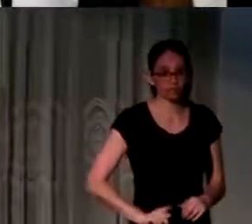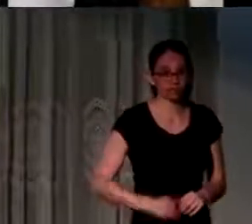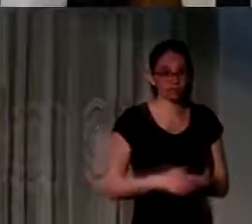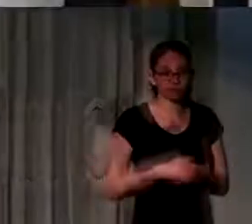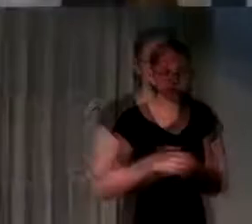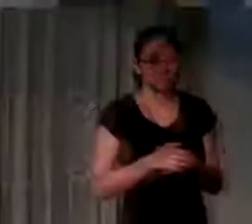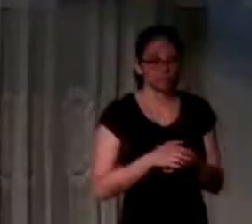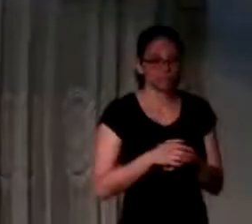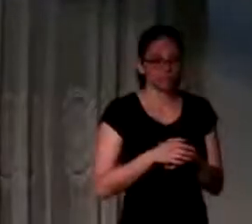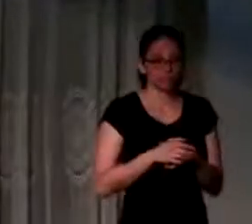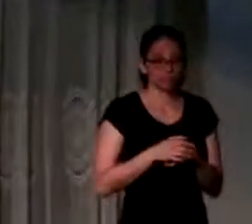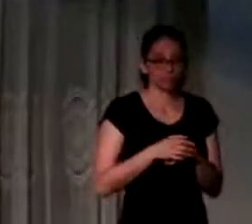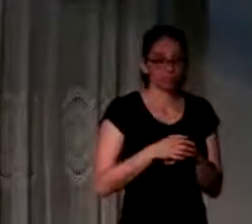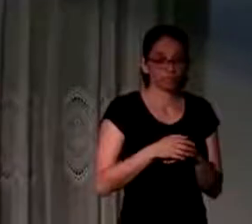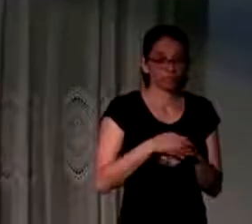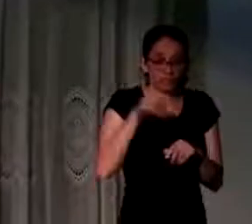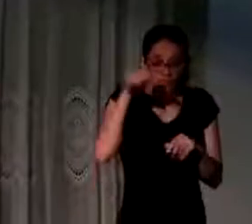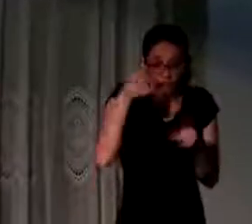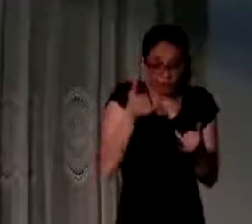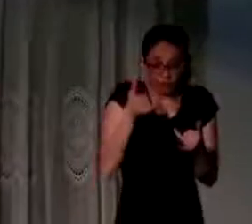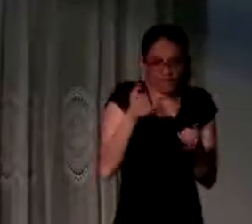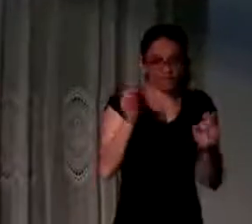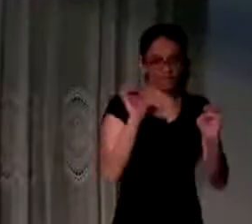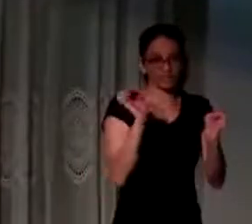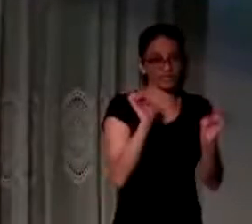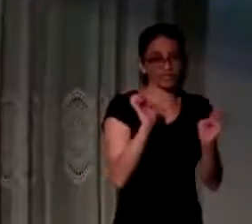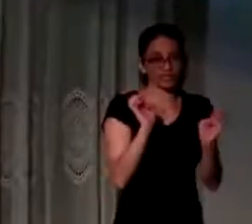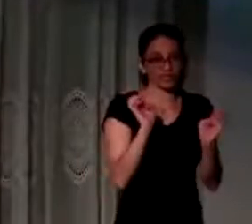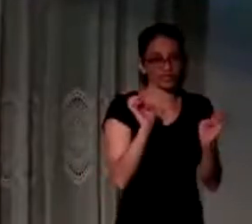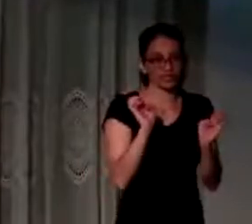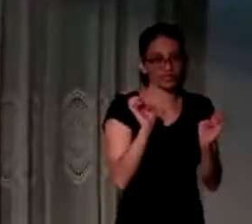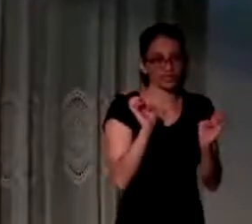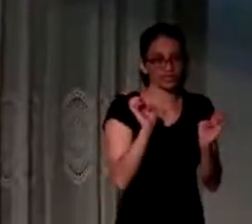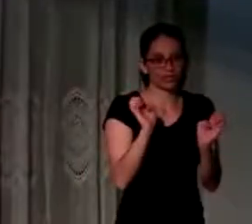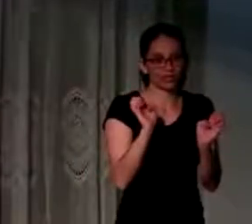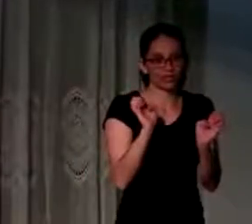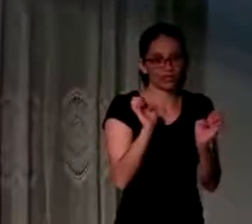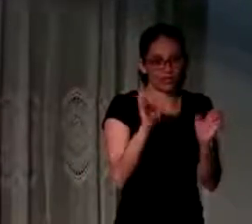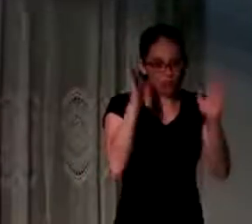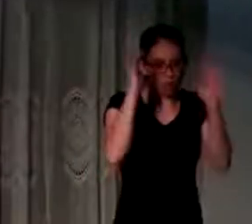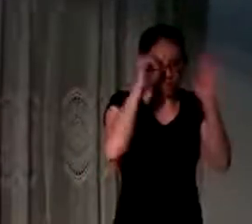This is Easter. May he be praised.